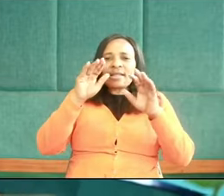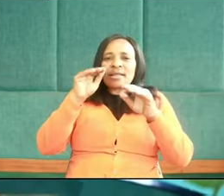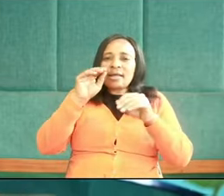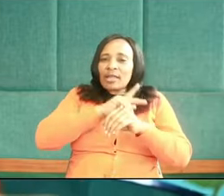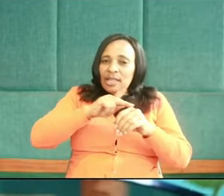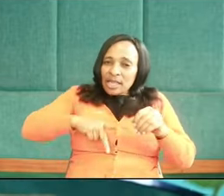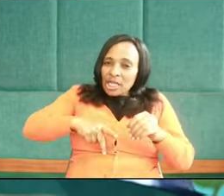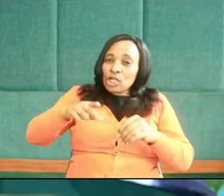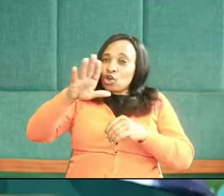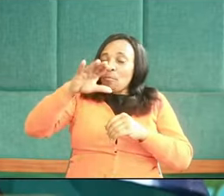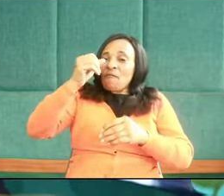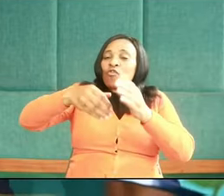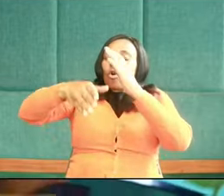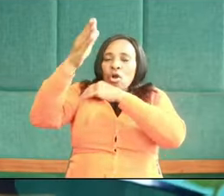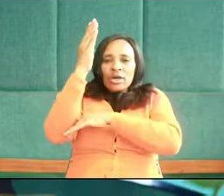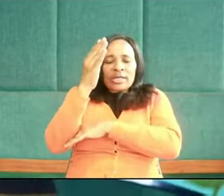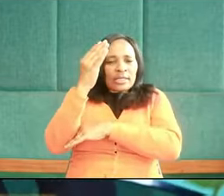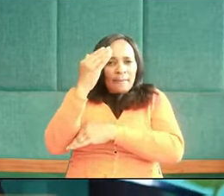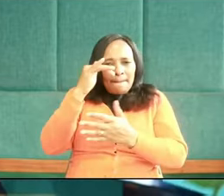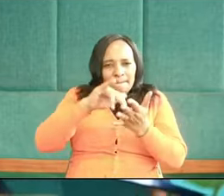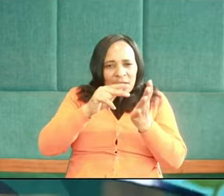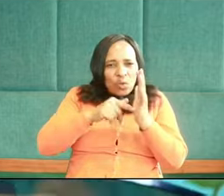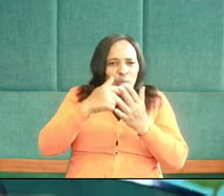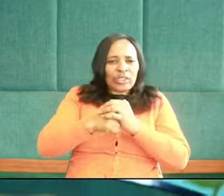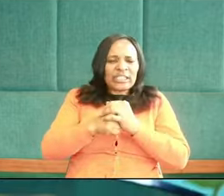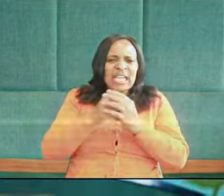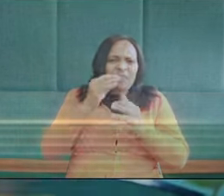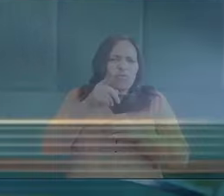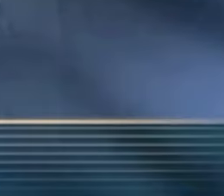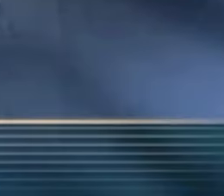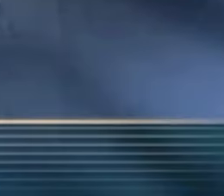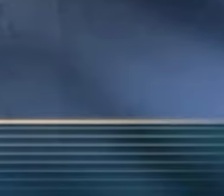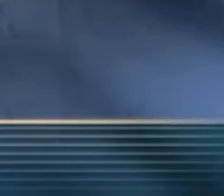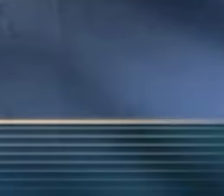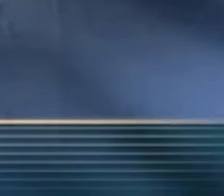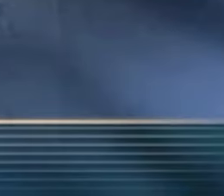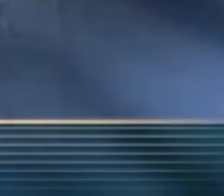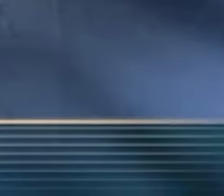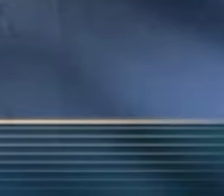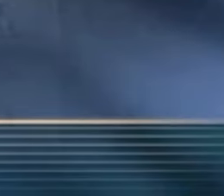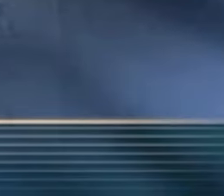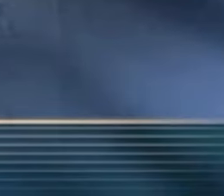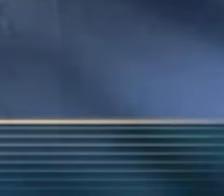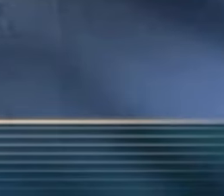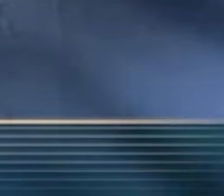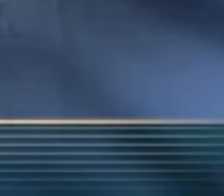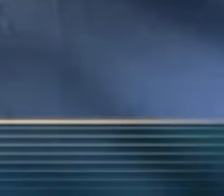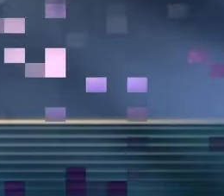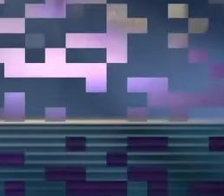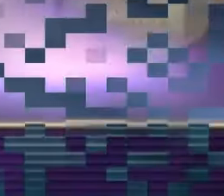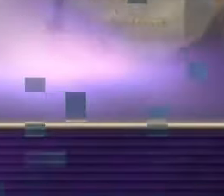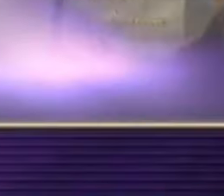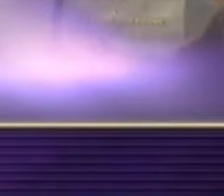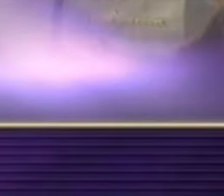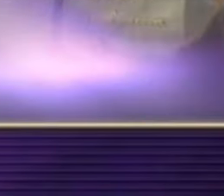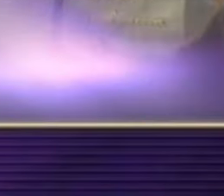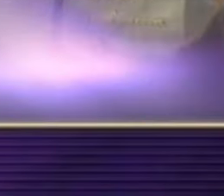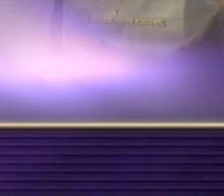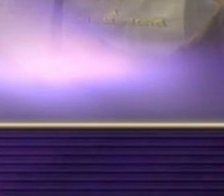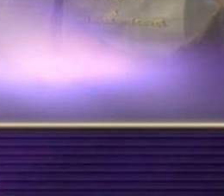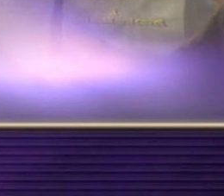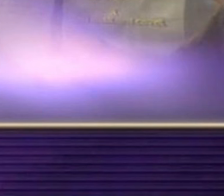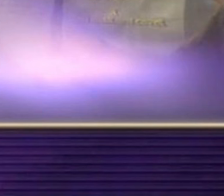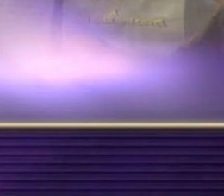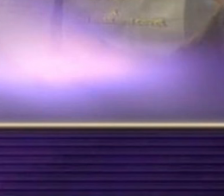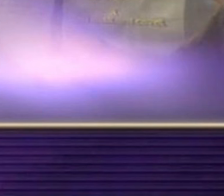in the kingdom of God. What does that mean? If you love your neighbor, you will respect and honor your parents. If you respect and honor your